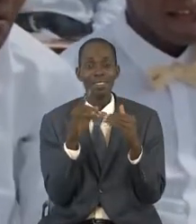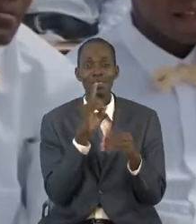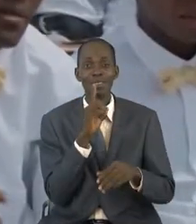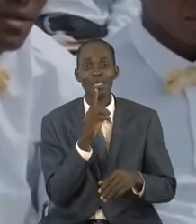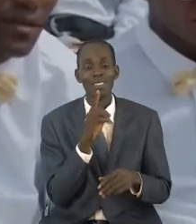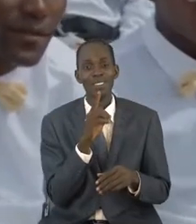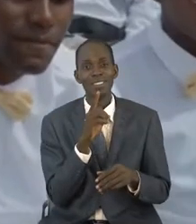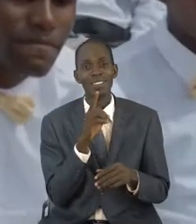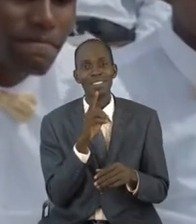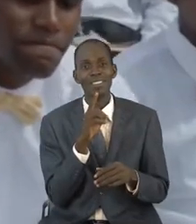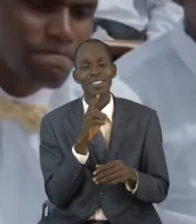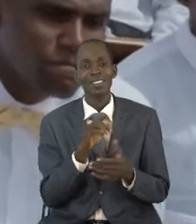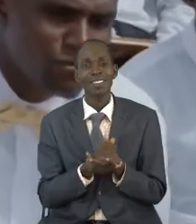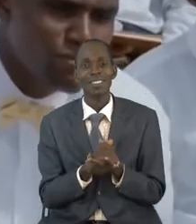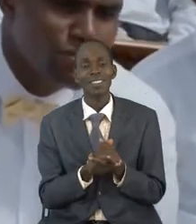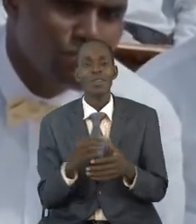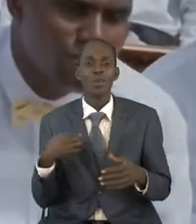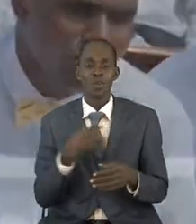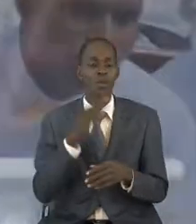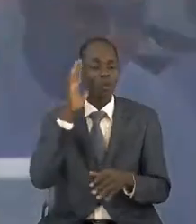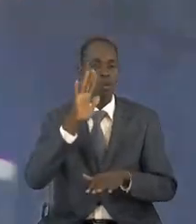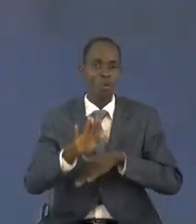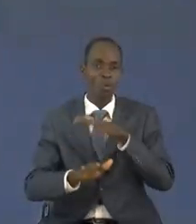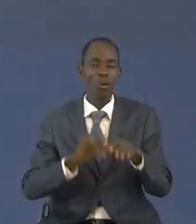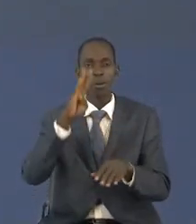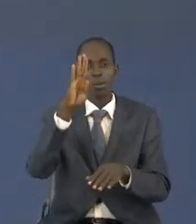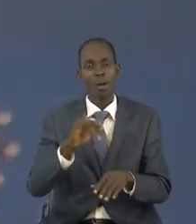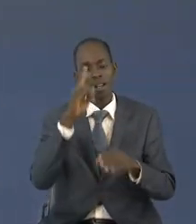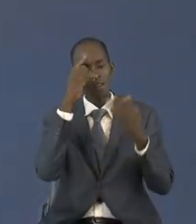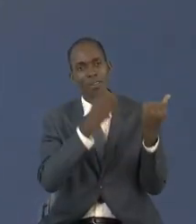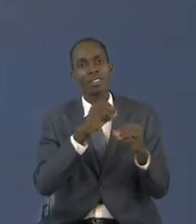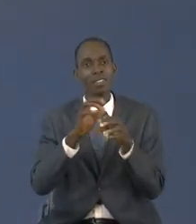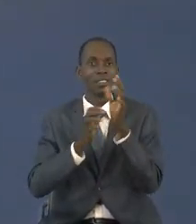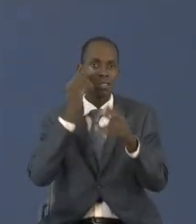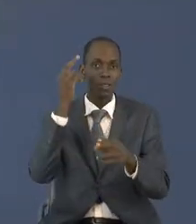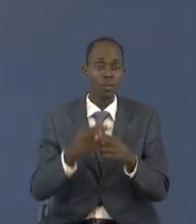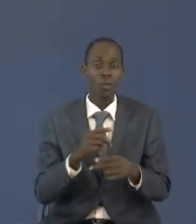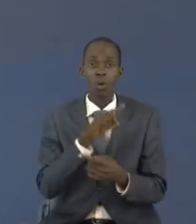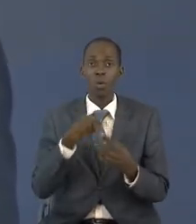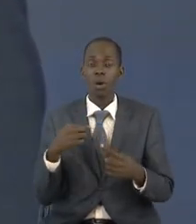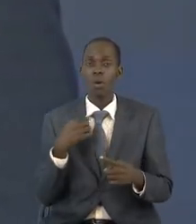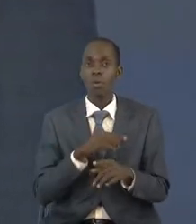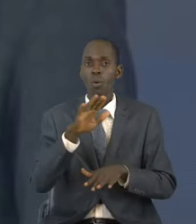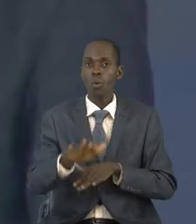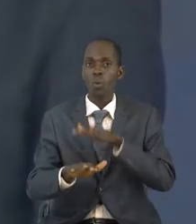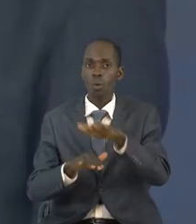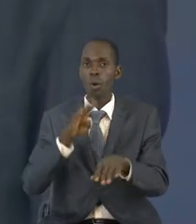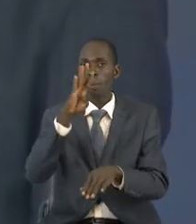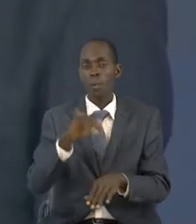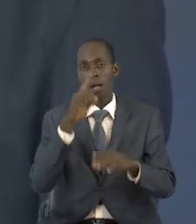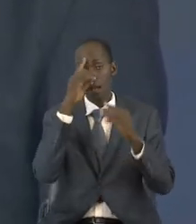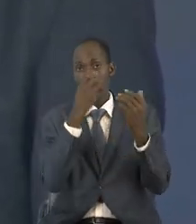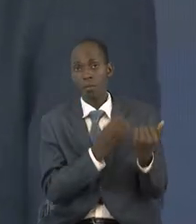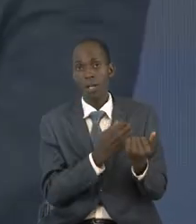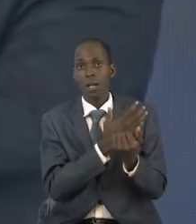Faith. We'll walk by faith in Jesus' name. And when we'll walk by faith, and we're diligent